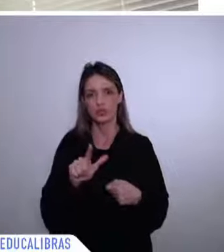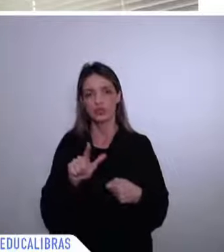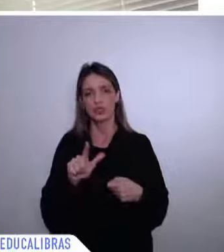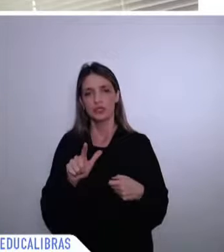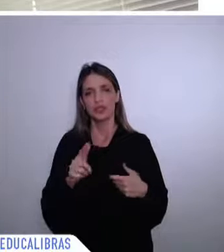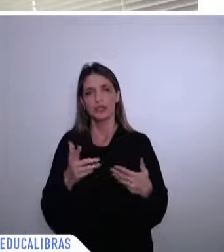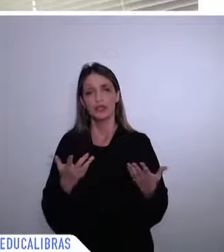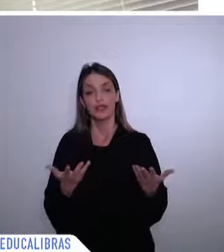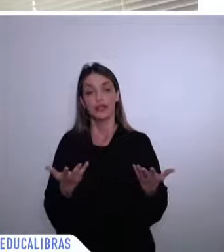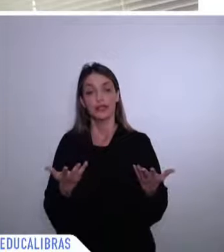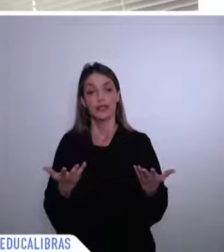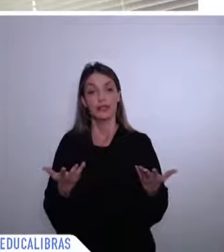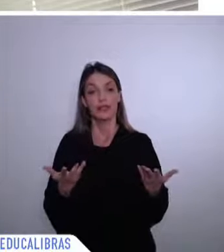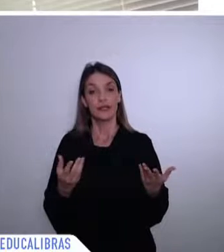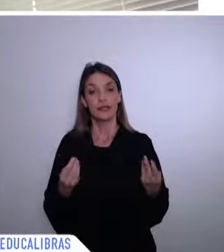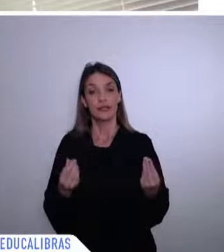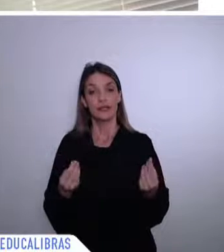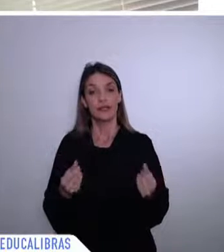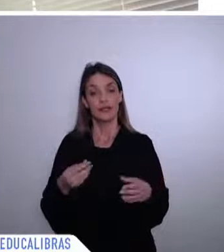So